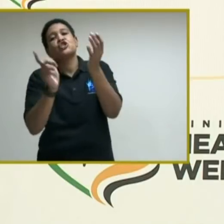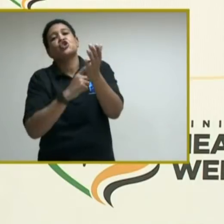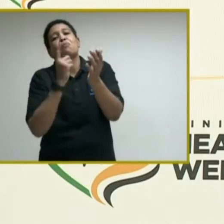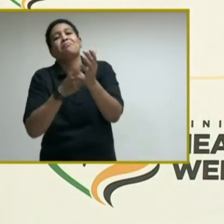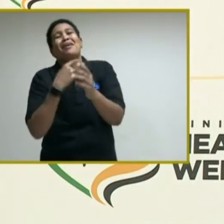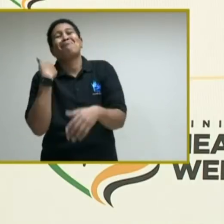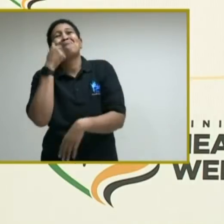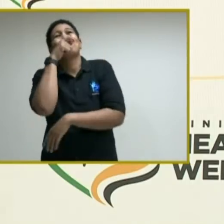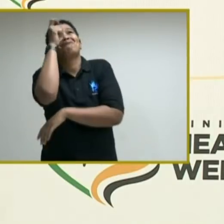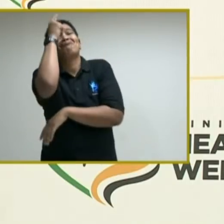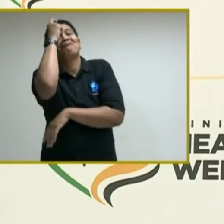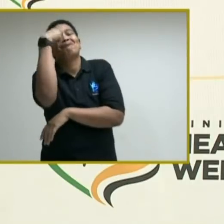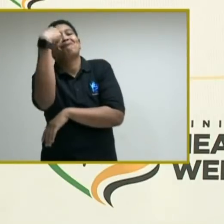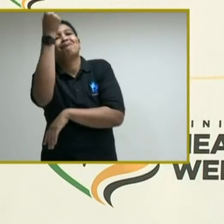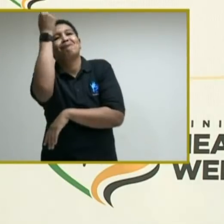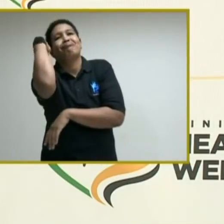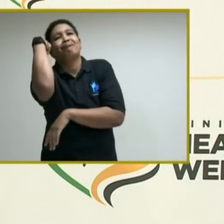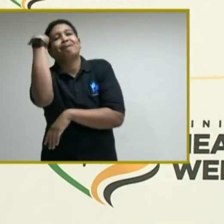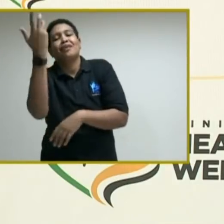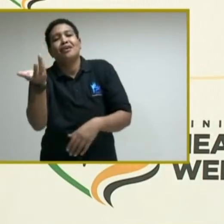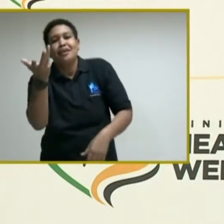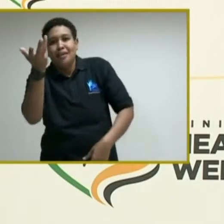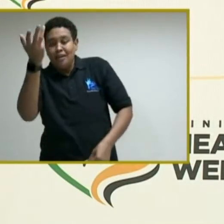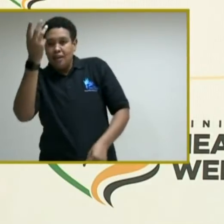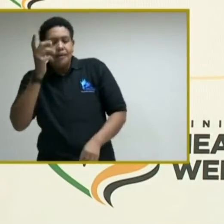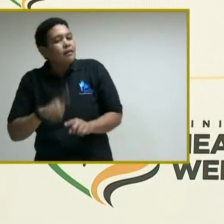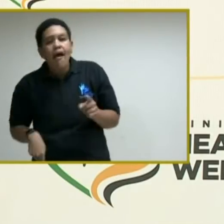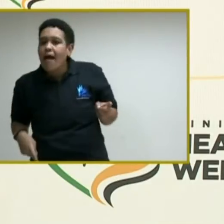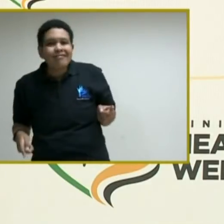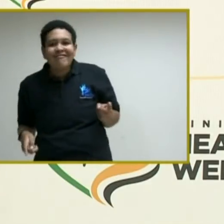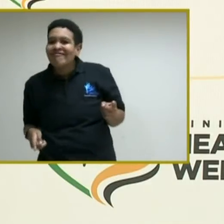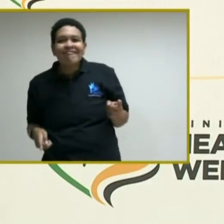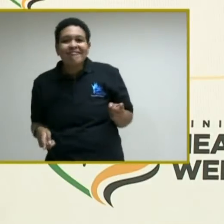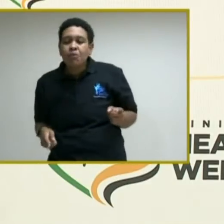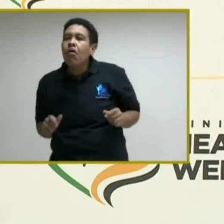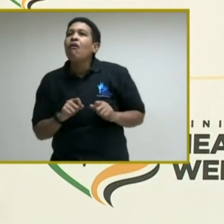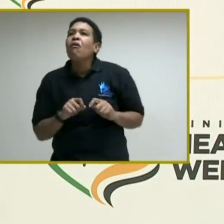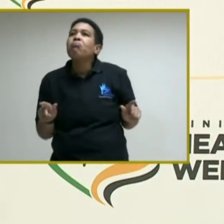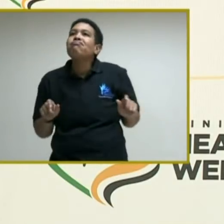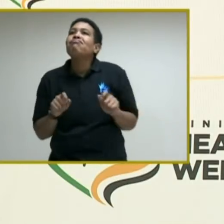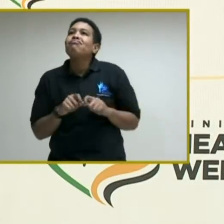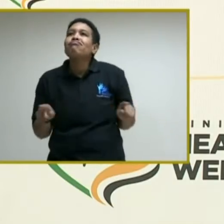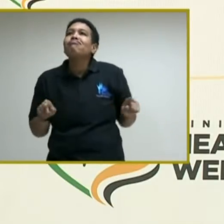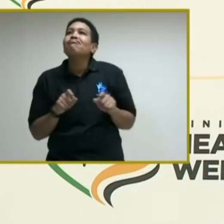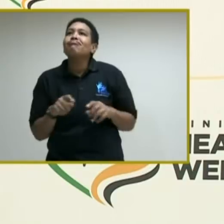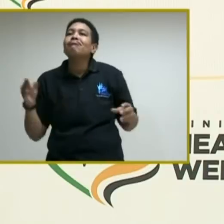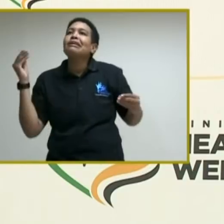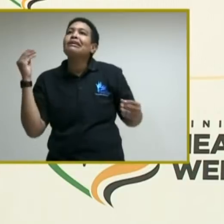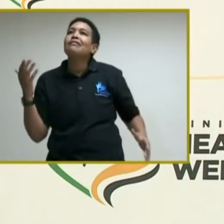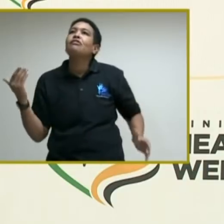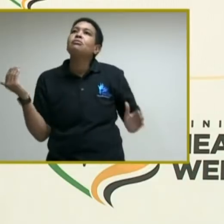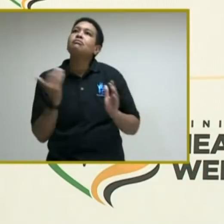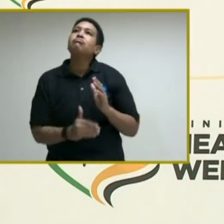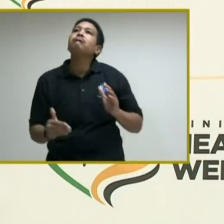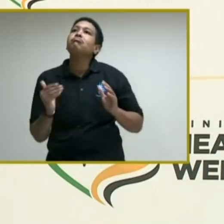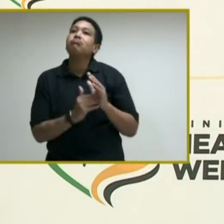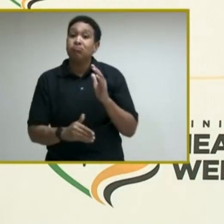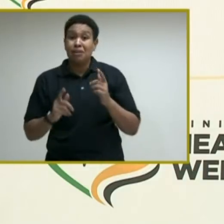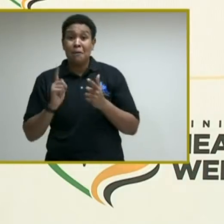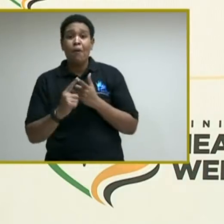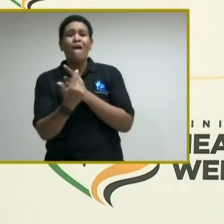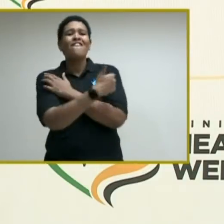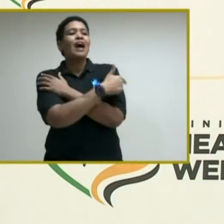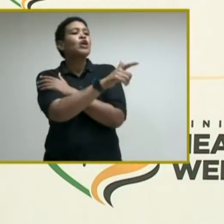times, has not sought to address a number of the issues, and that the vaccines are no longer available, are